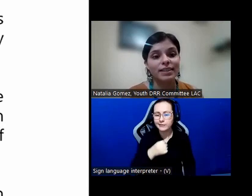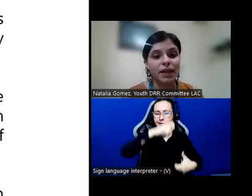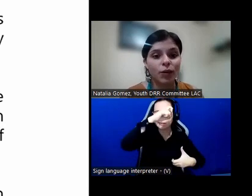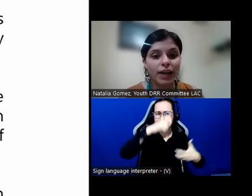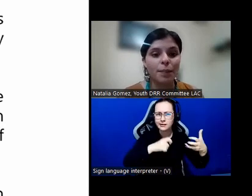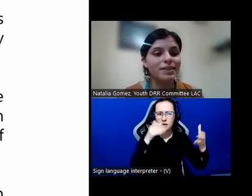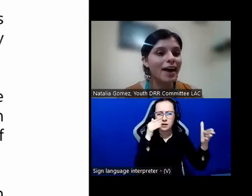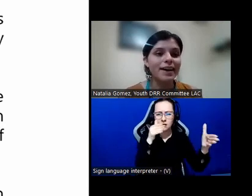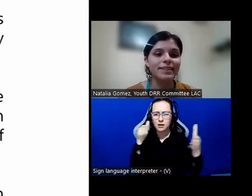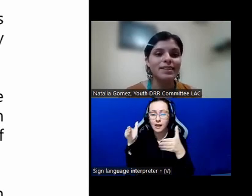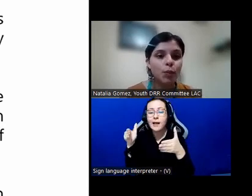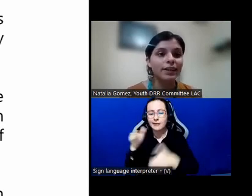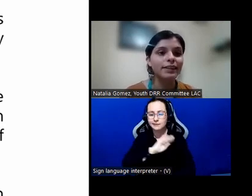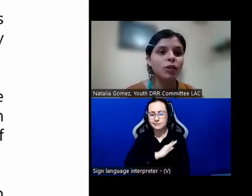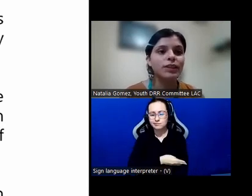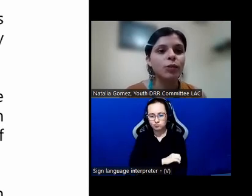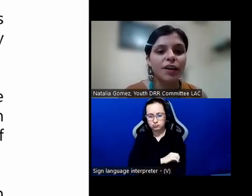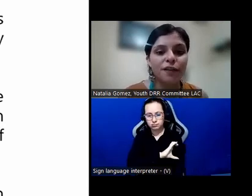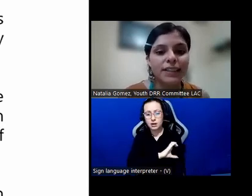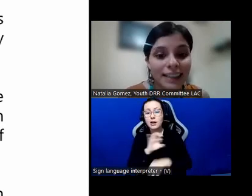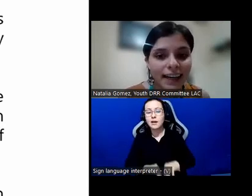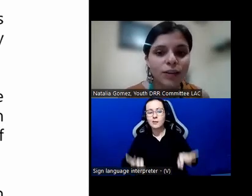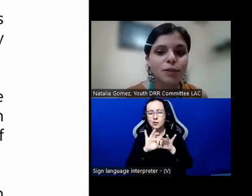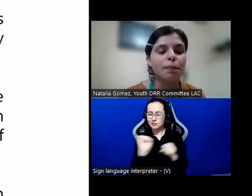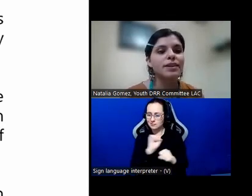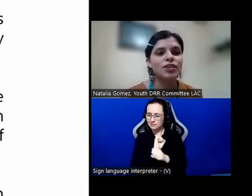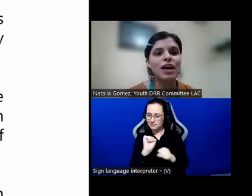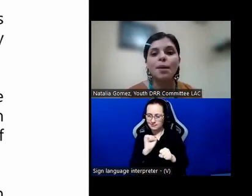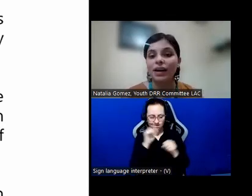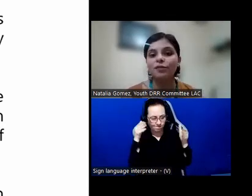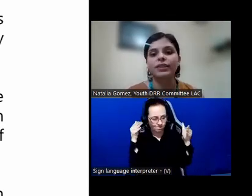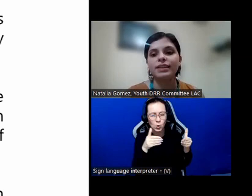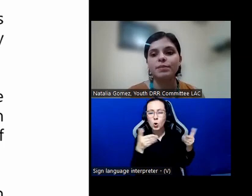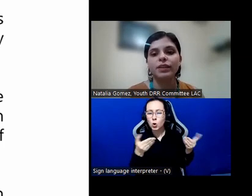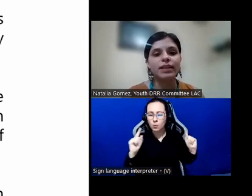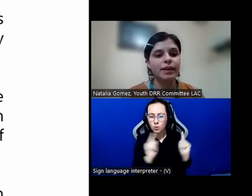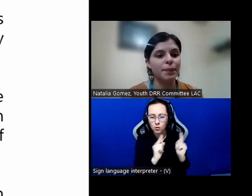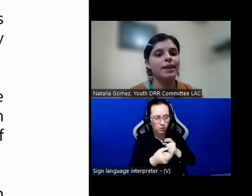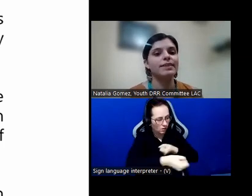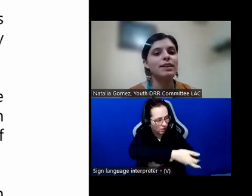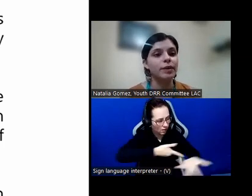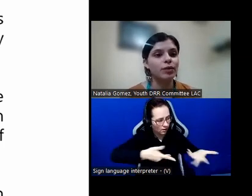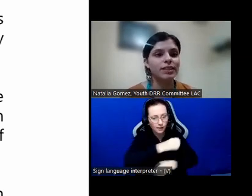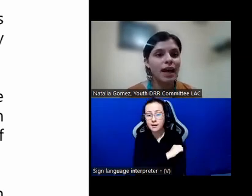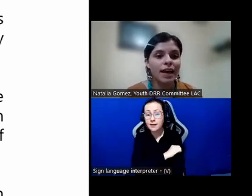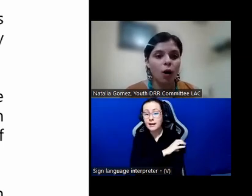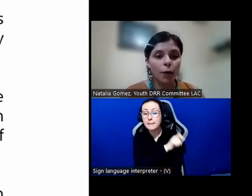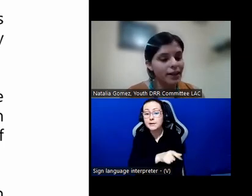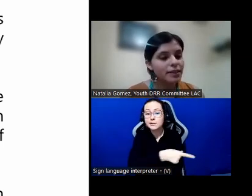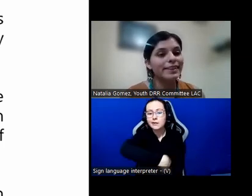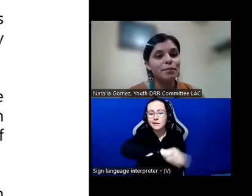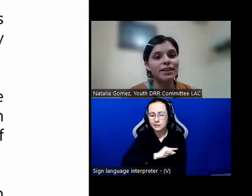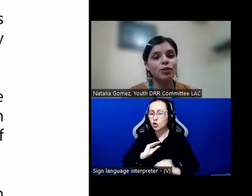of each country and each region, and then strengthening of capabilities or capacities building. It's important to facilitate spaces for